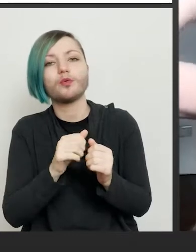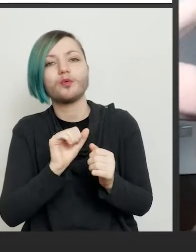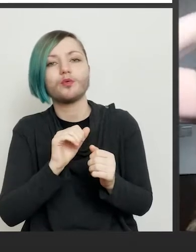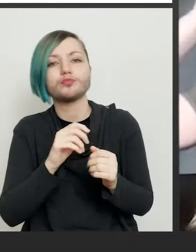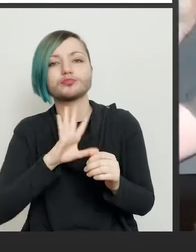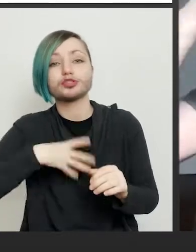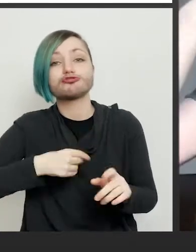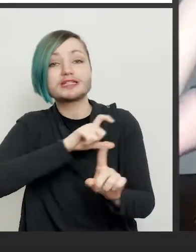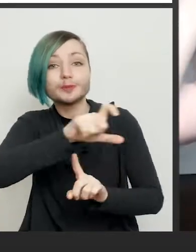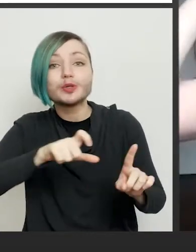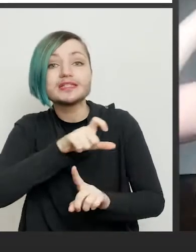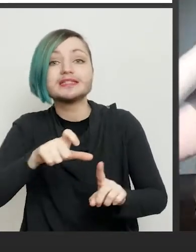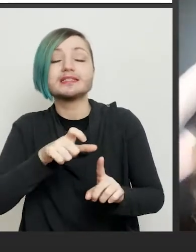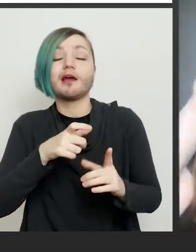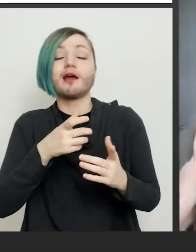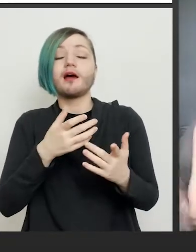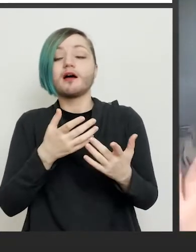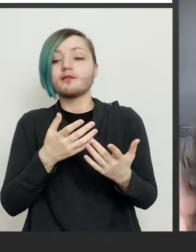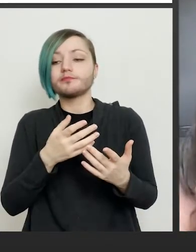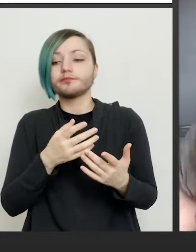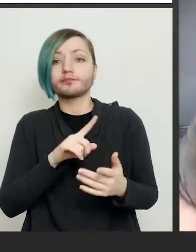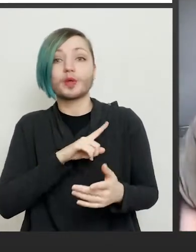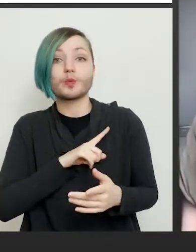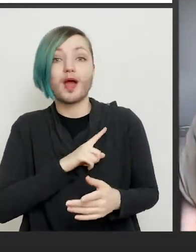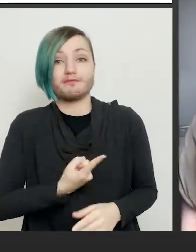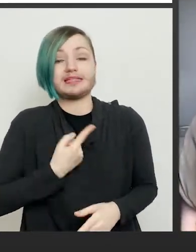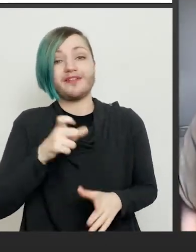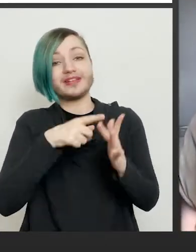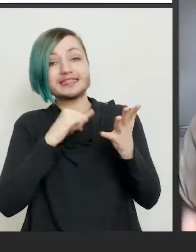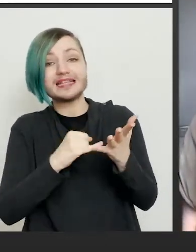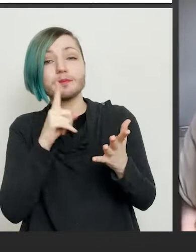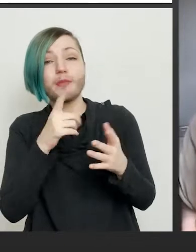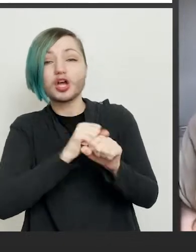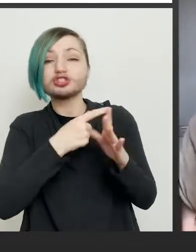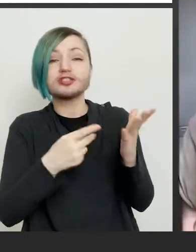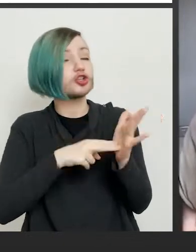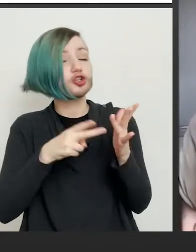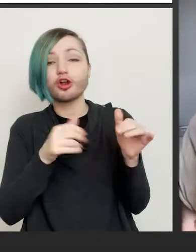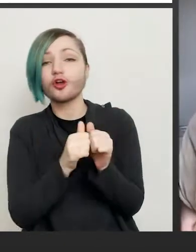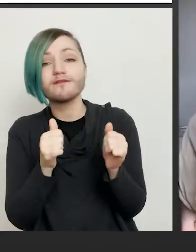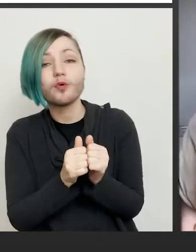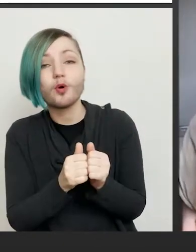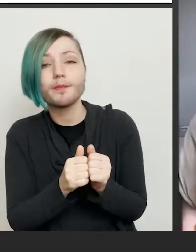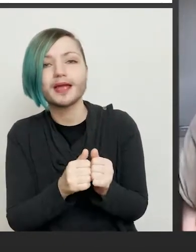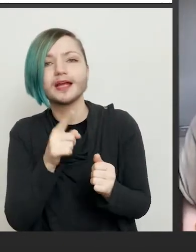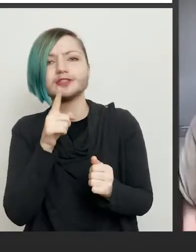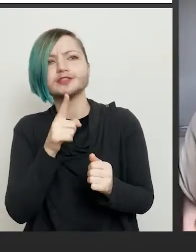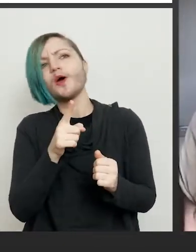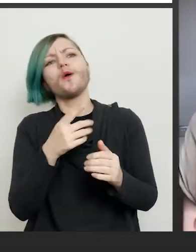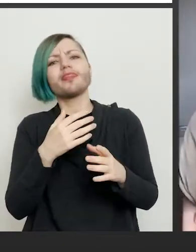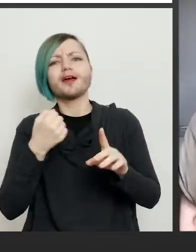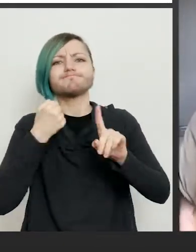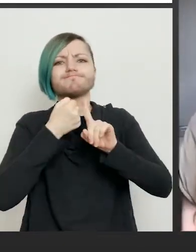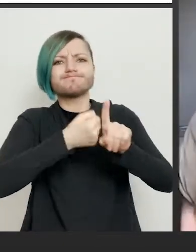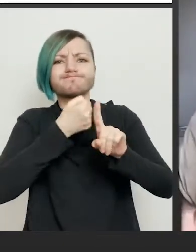help Mm, myself as a gender non-conforming cis mm, person either. mm, And it's really helped me to break free of